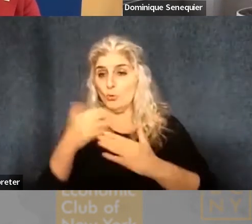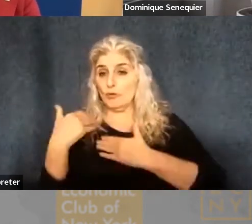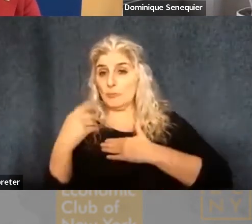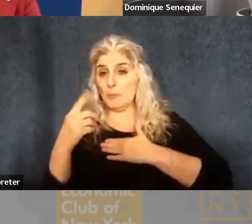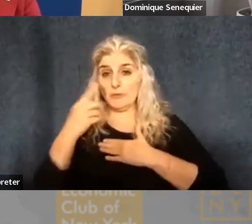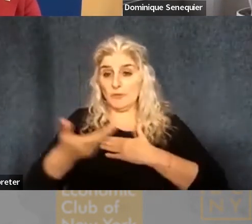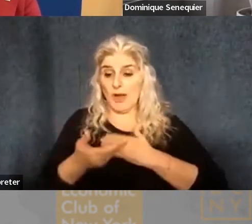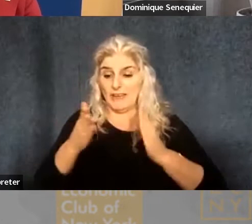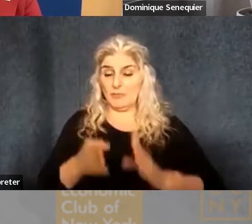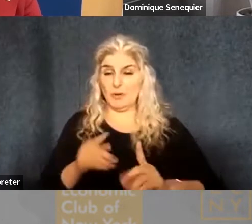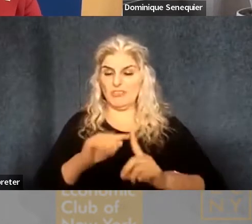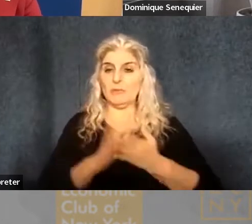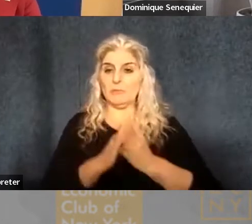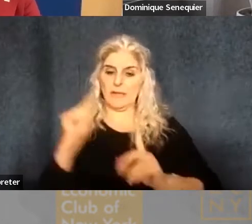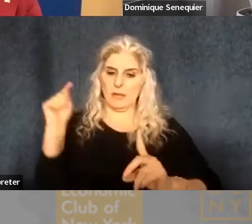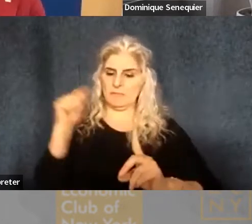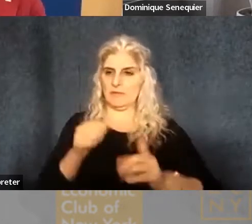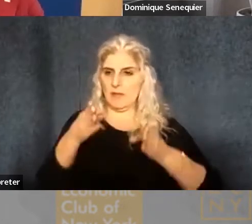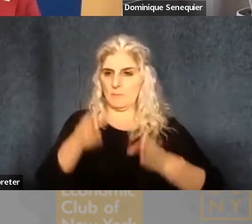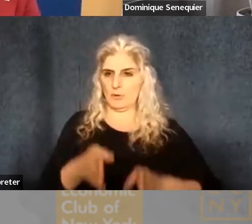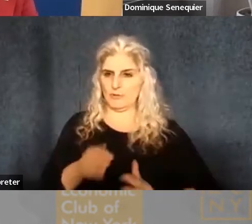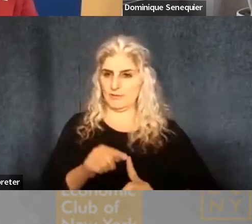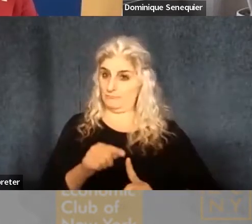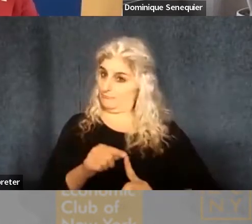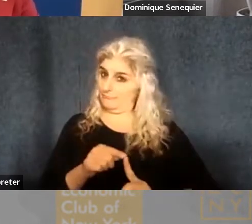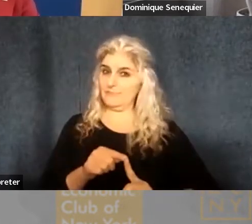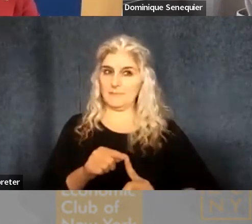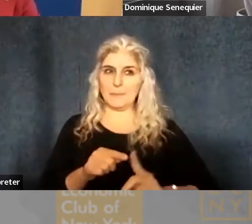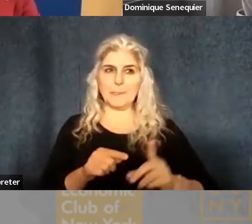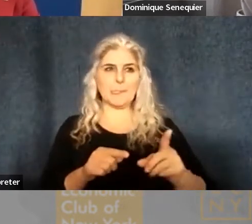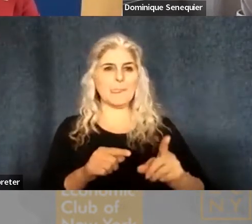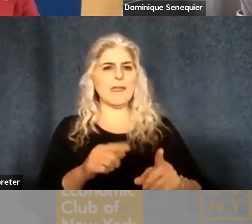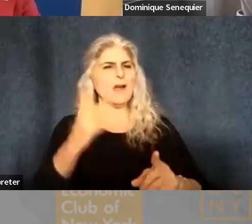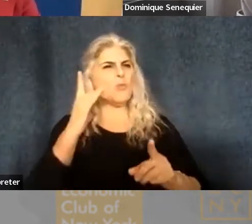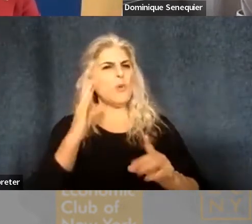well. Why is it so important to give women a P&L?